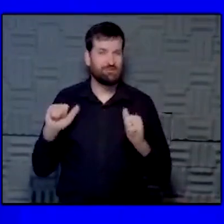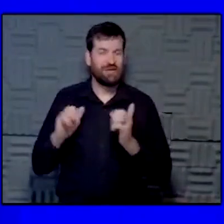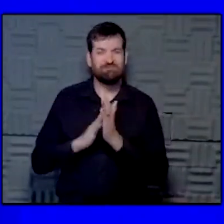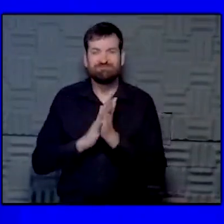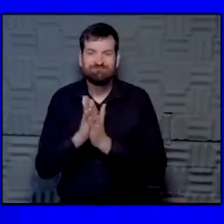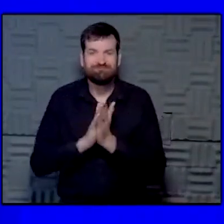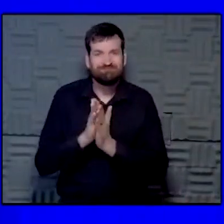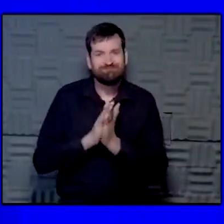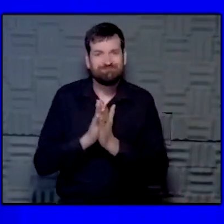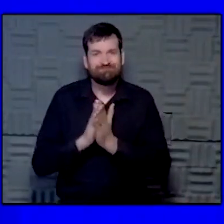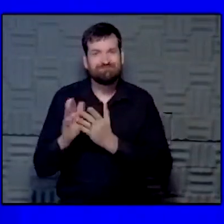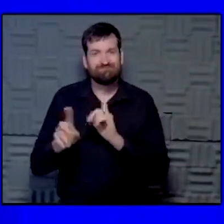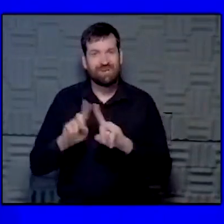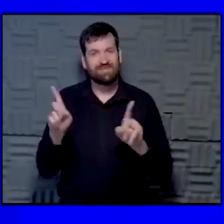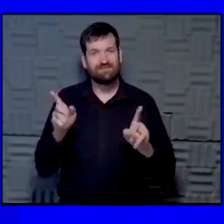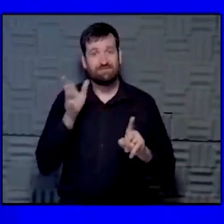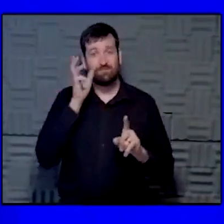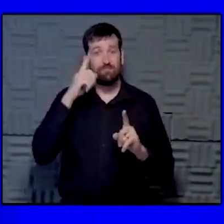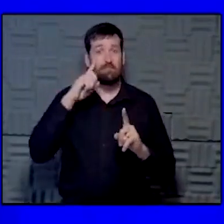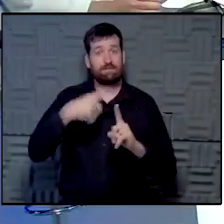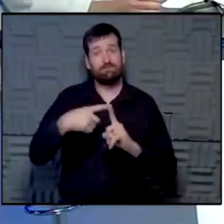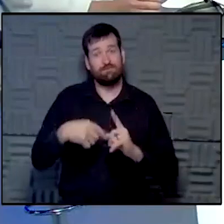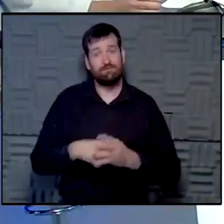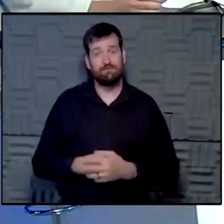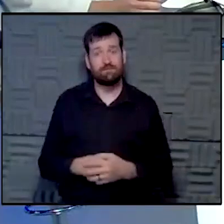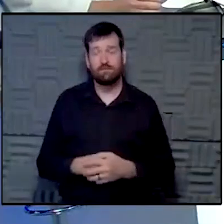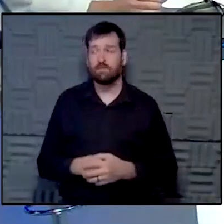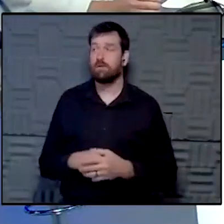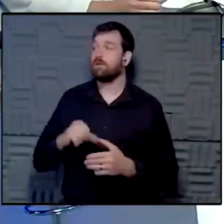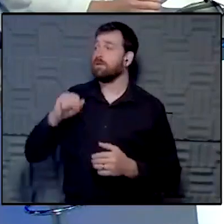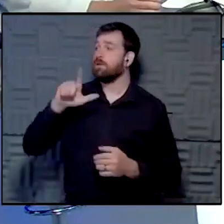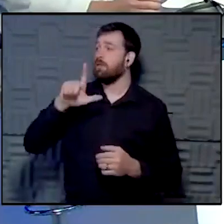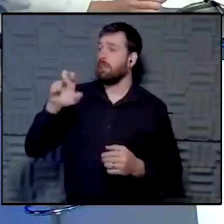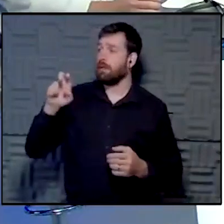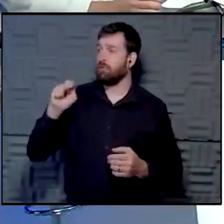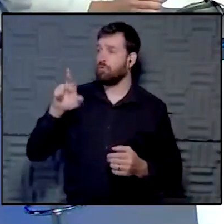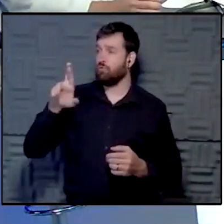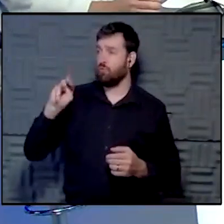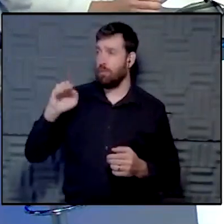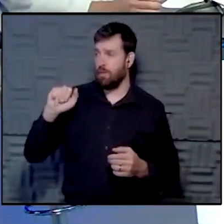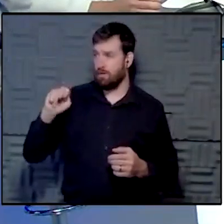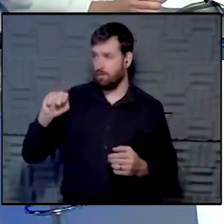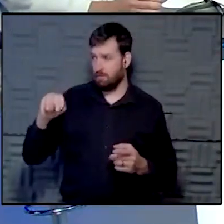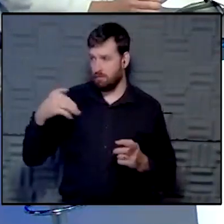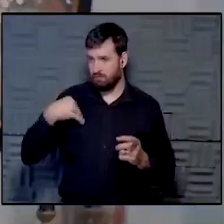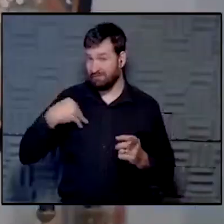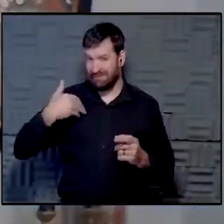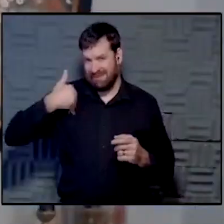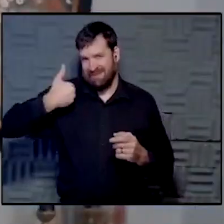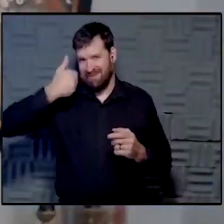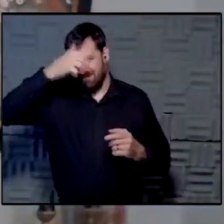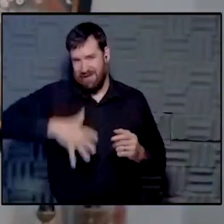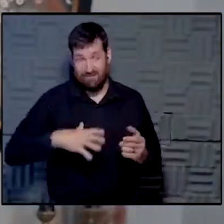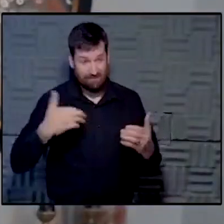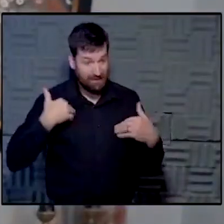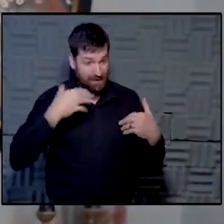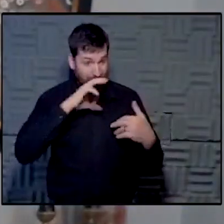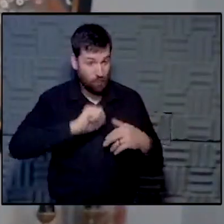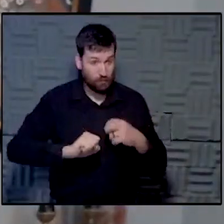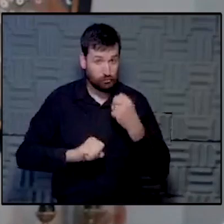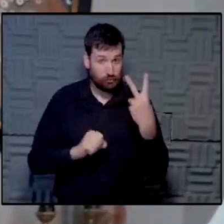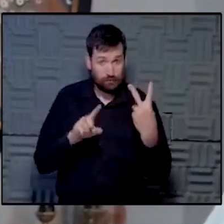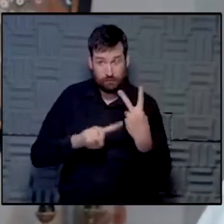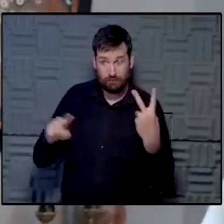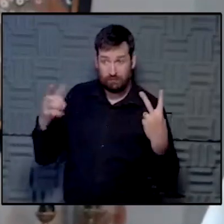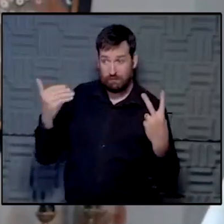themselves psyched up for it, but I think it'll be a very positive thing. So, Lee Norman, you're a young man. Now, do you have a 12 to 15-year-old, buddy? No,